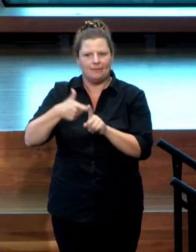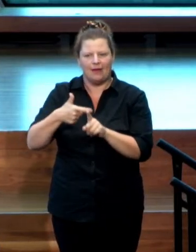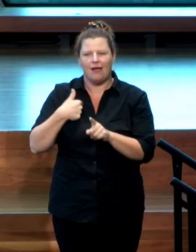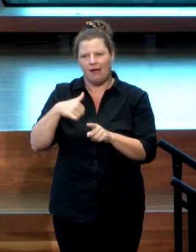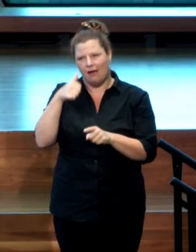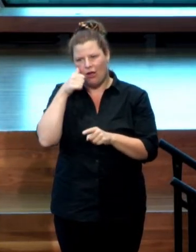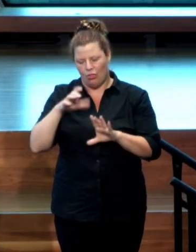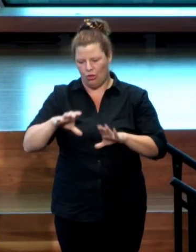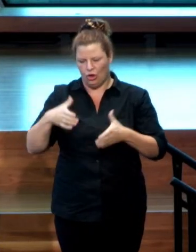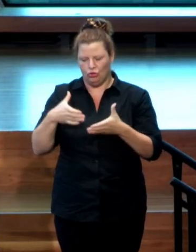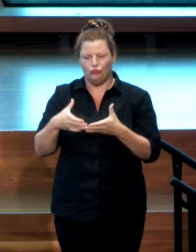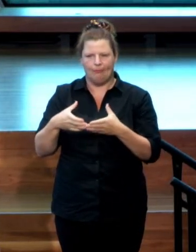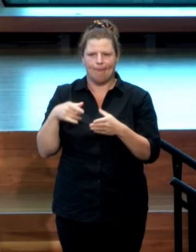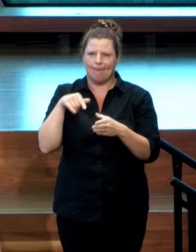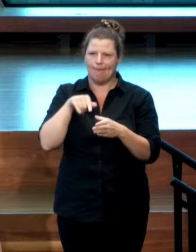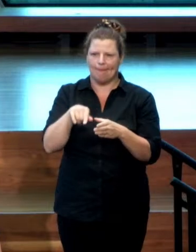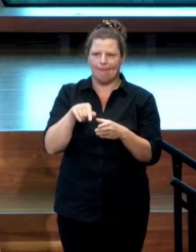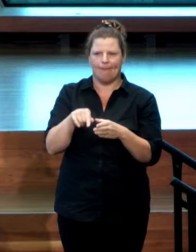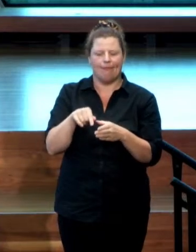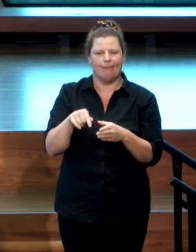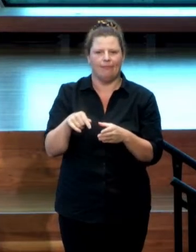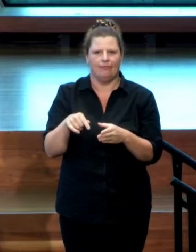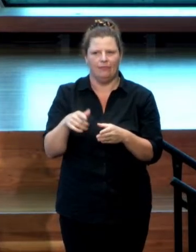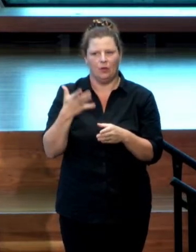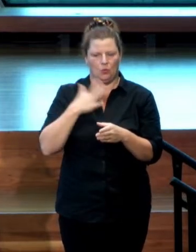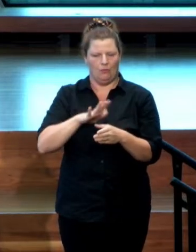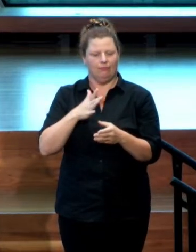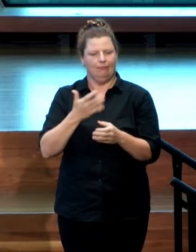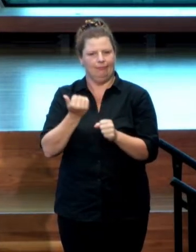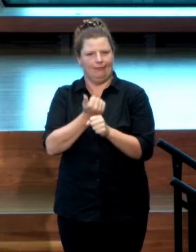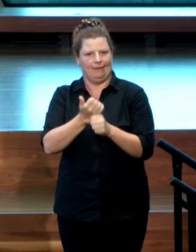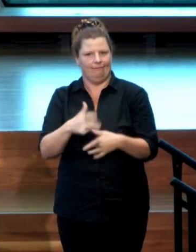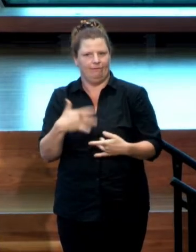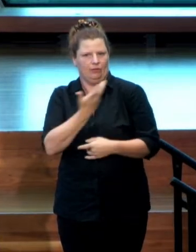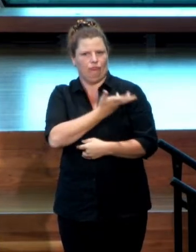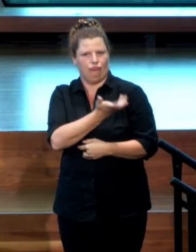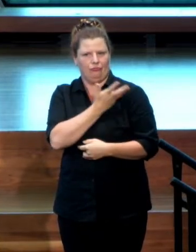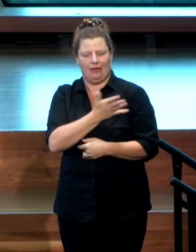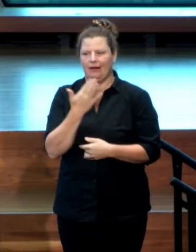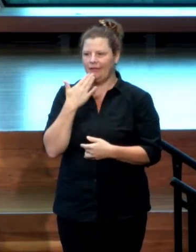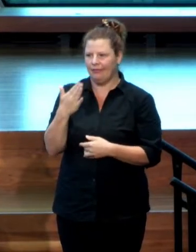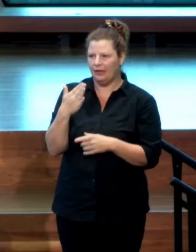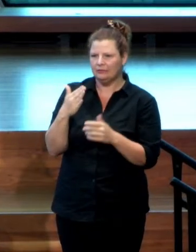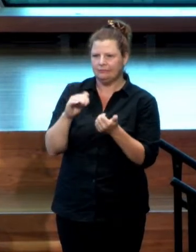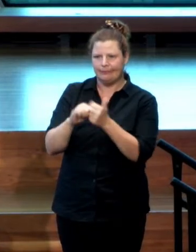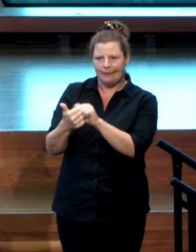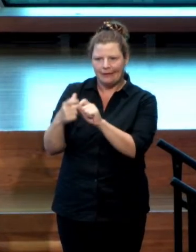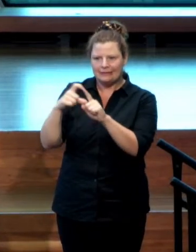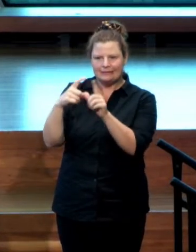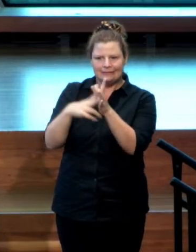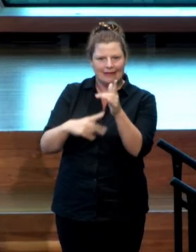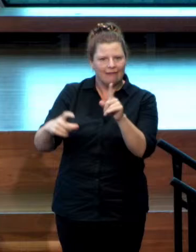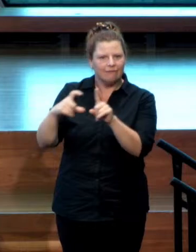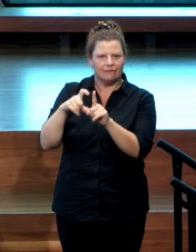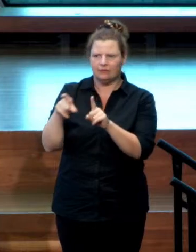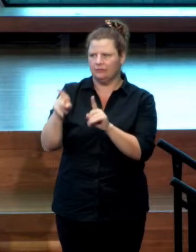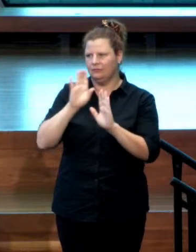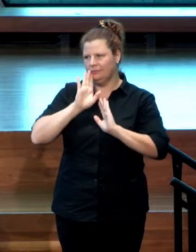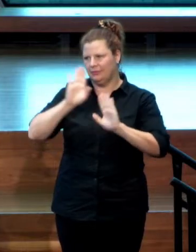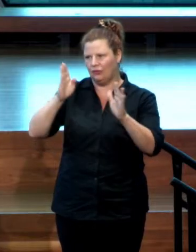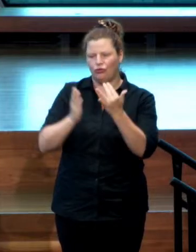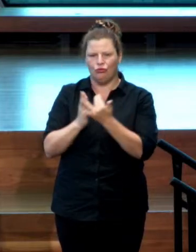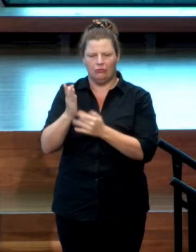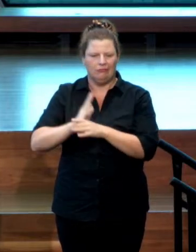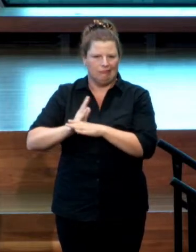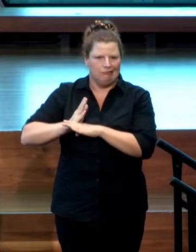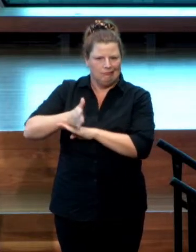group that we really wanted to do to make proud. Thanks to my partner, David, who was amazing throughout a very tough writing